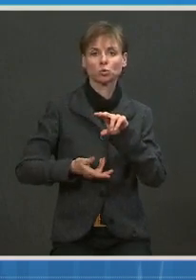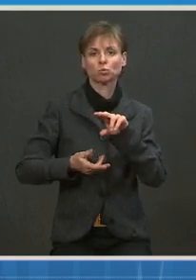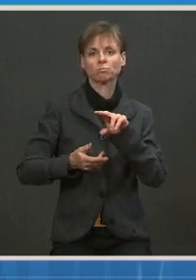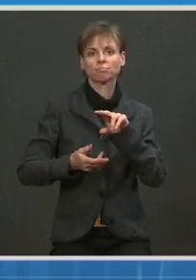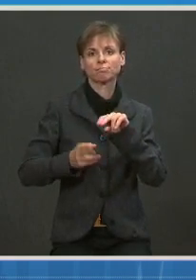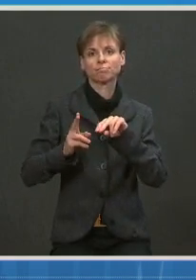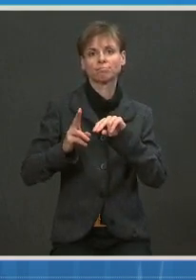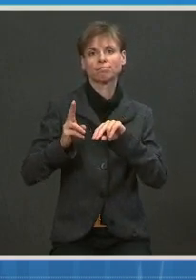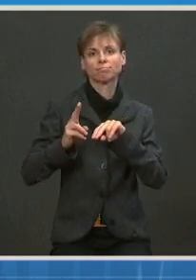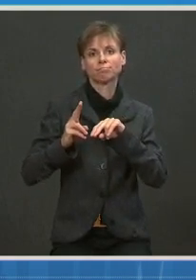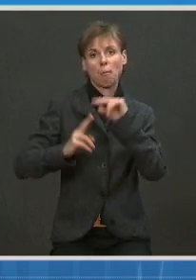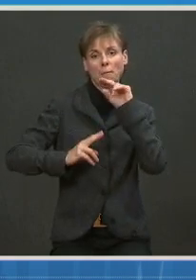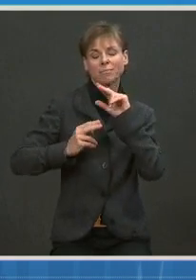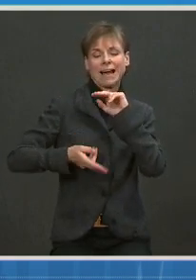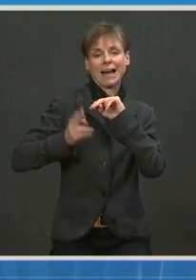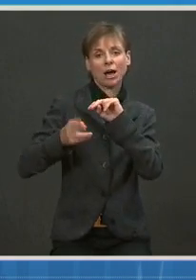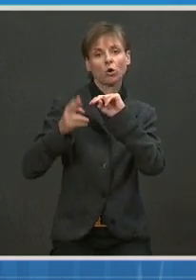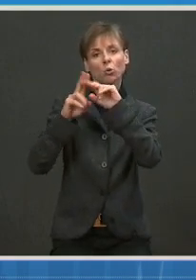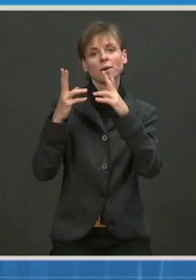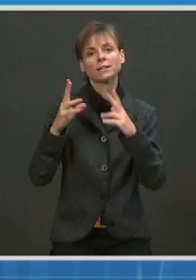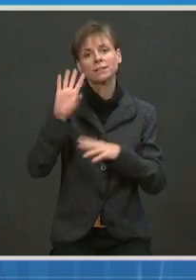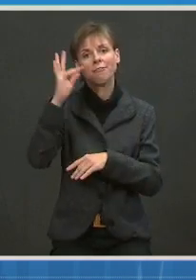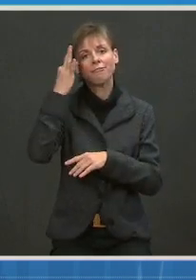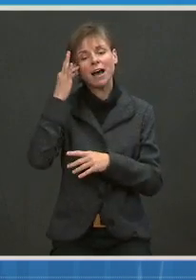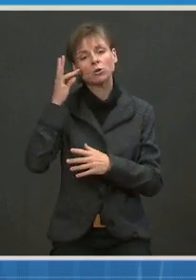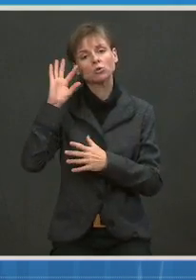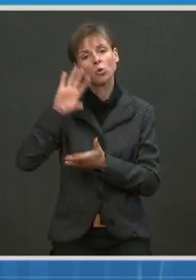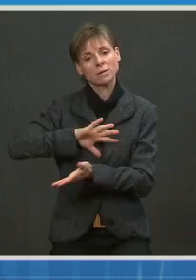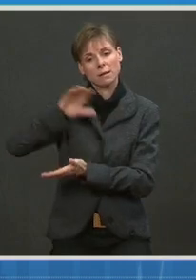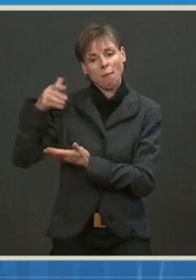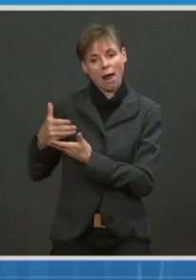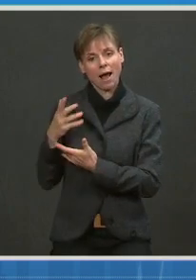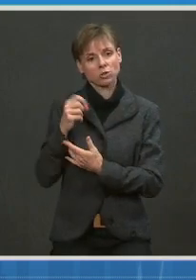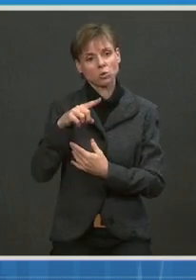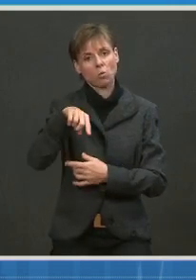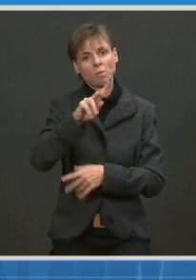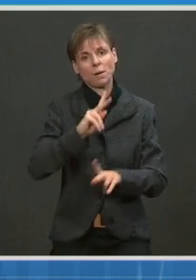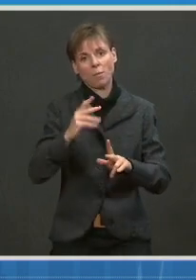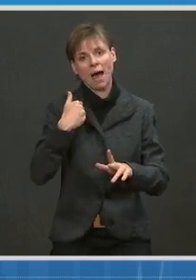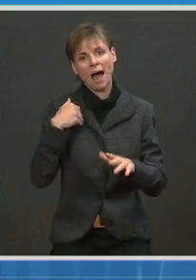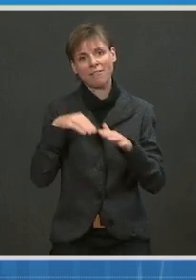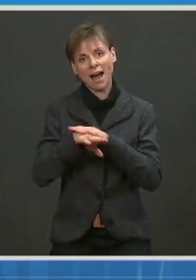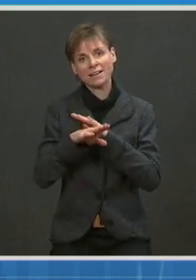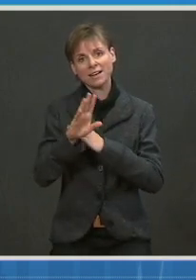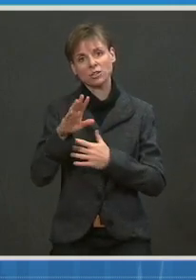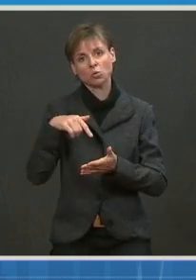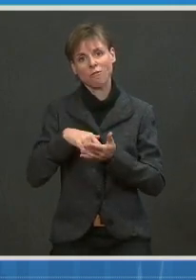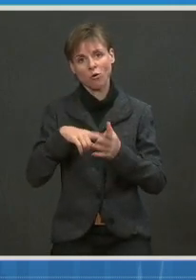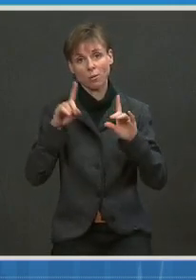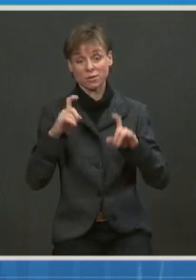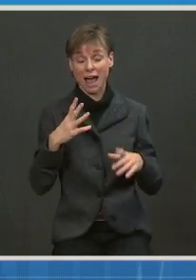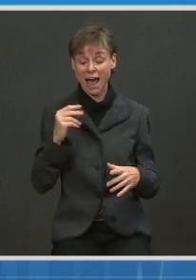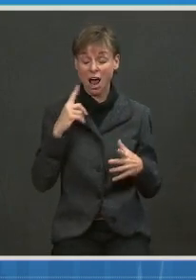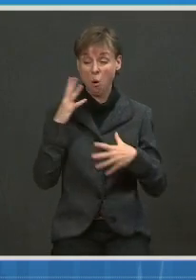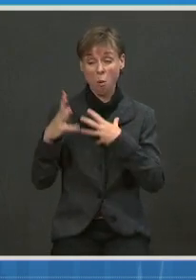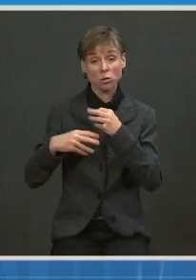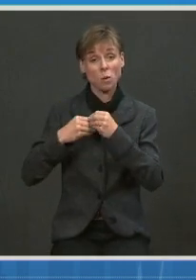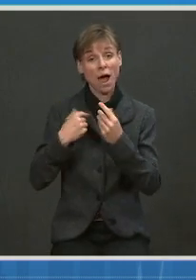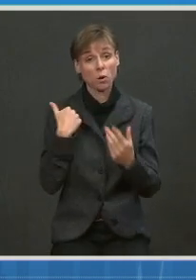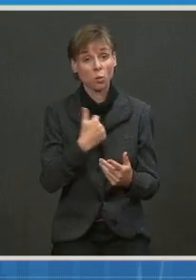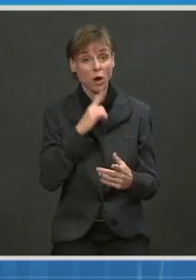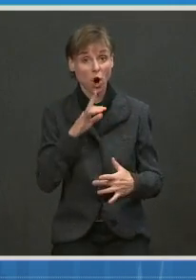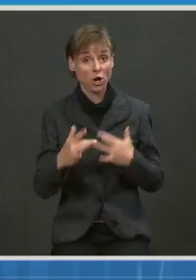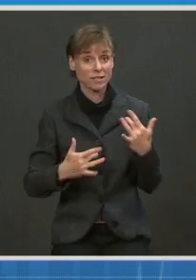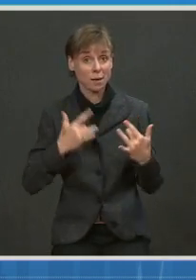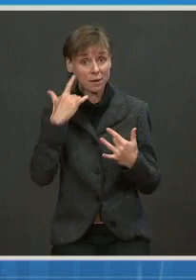that people have easy access to affordable testing. And maybe I'll just add that we're excited because it's not just to the